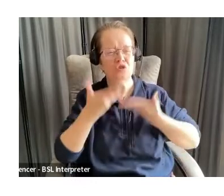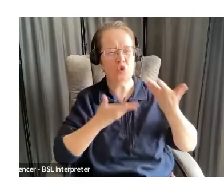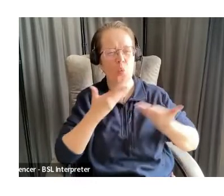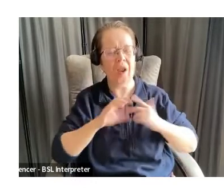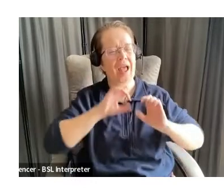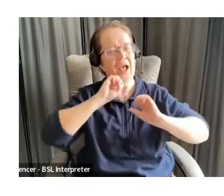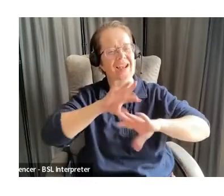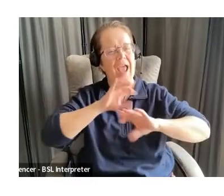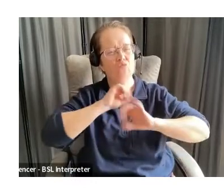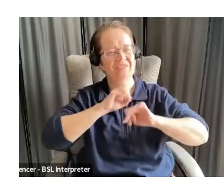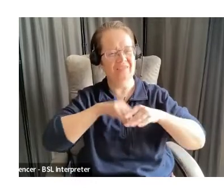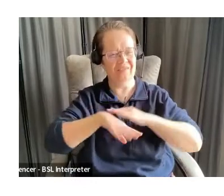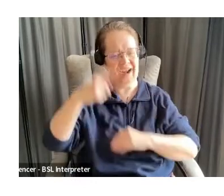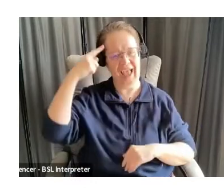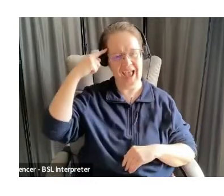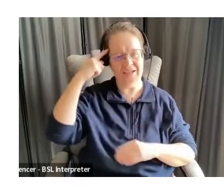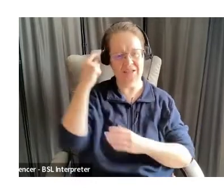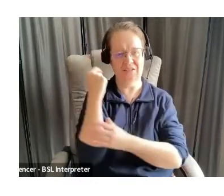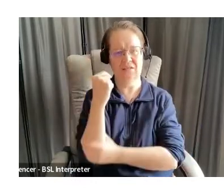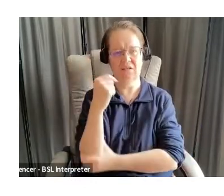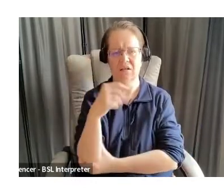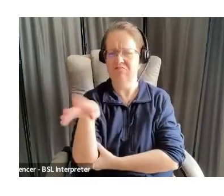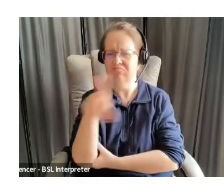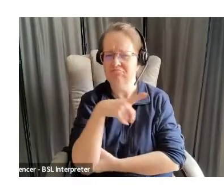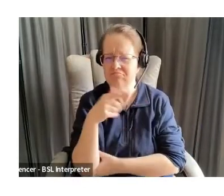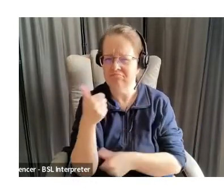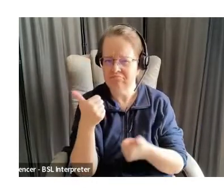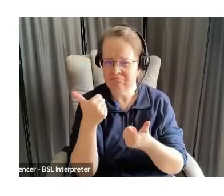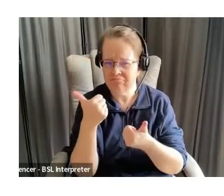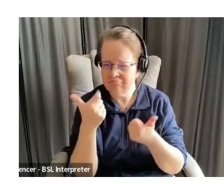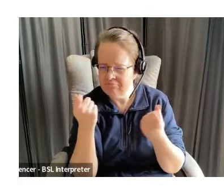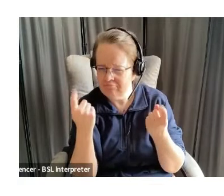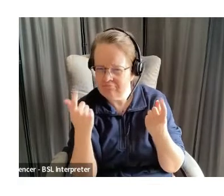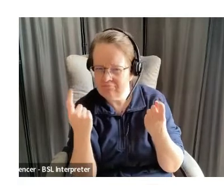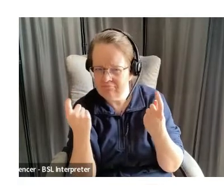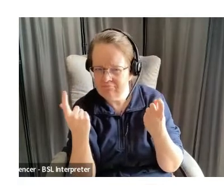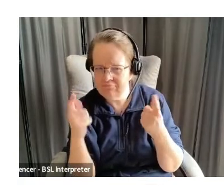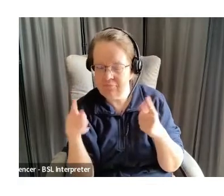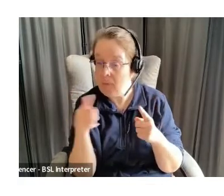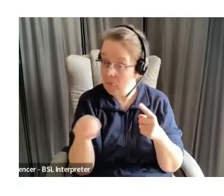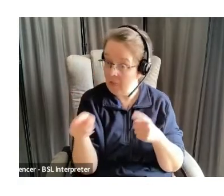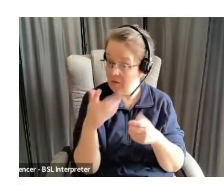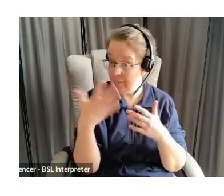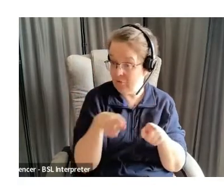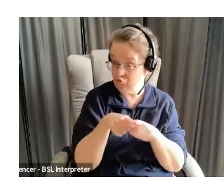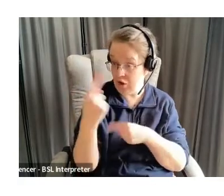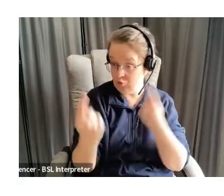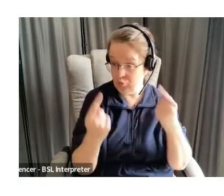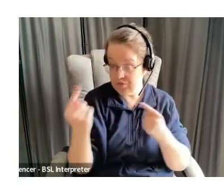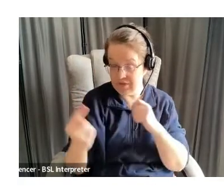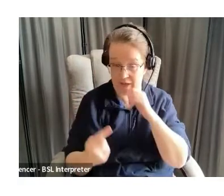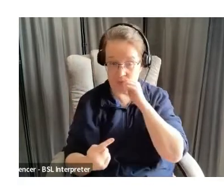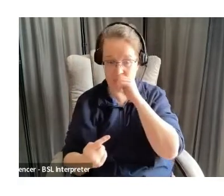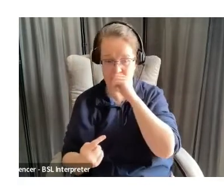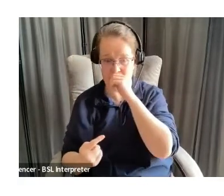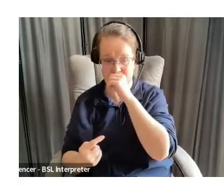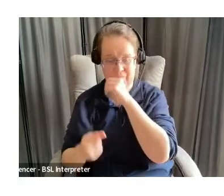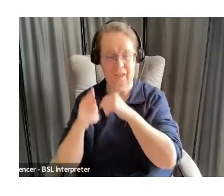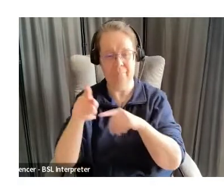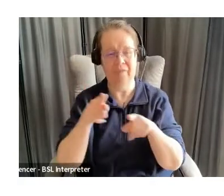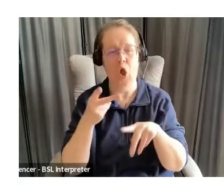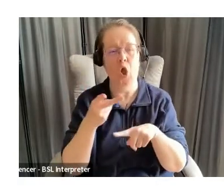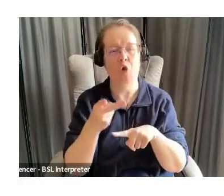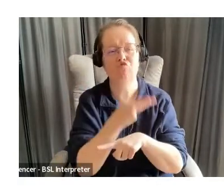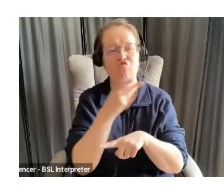running in our head. Does that make sense for anyone? Has anyone tried this out? Here's a reframing